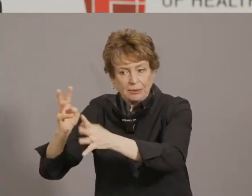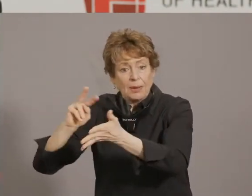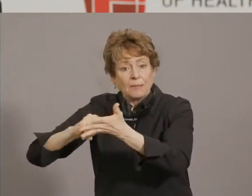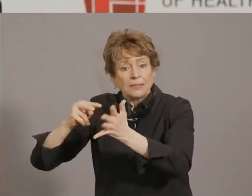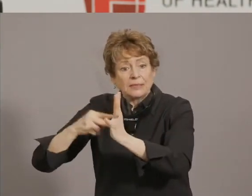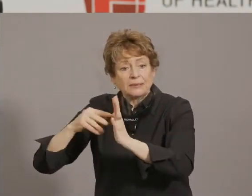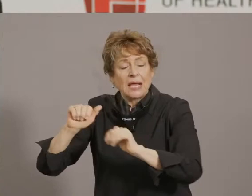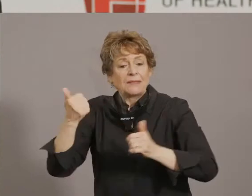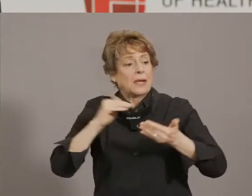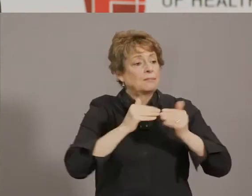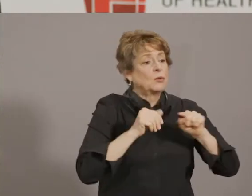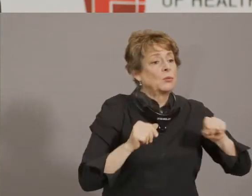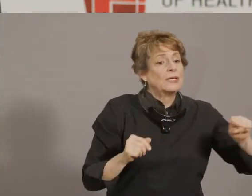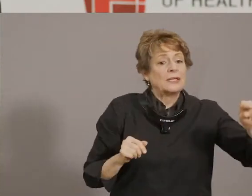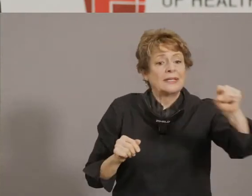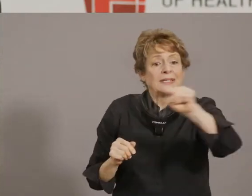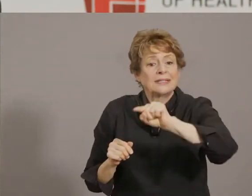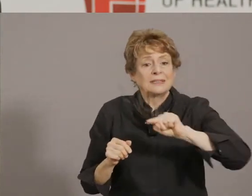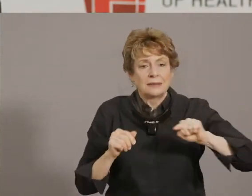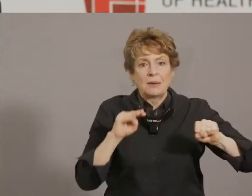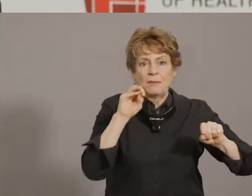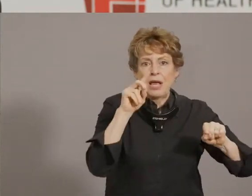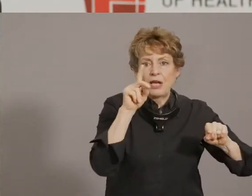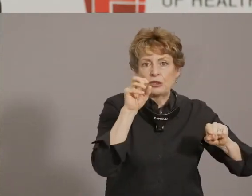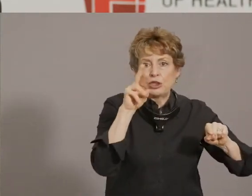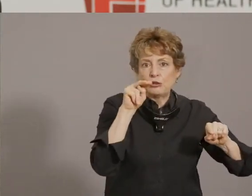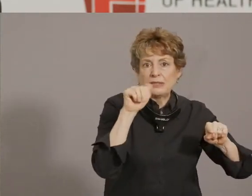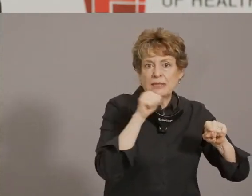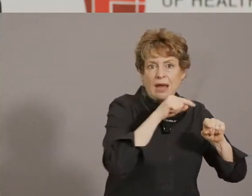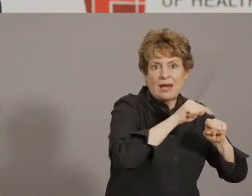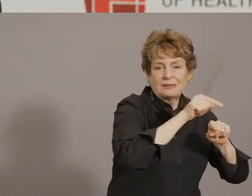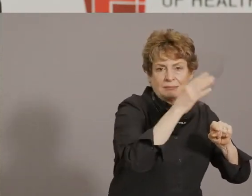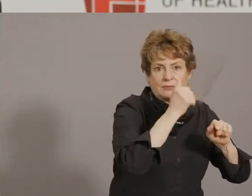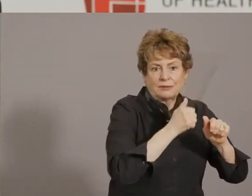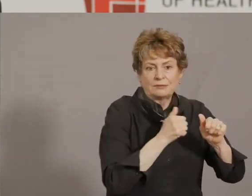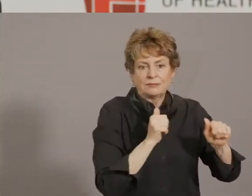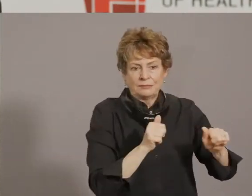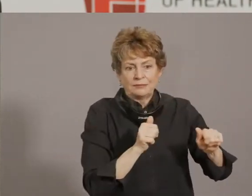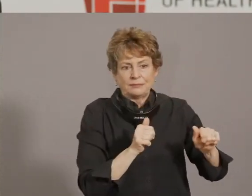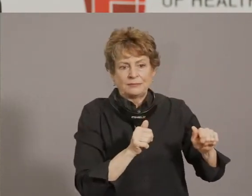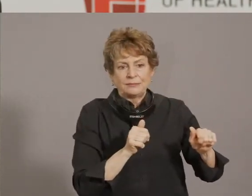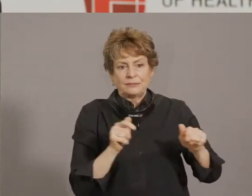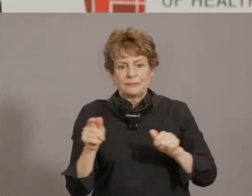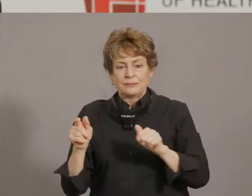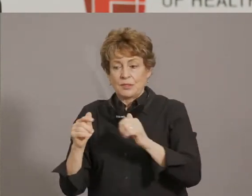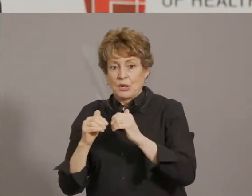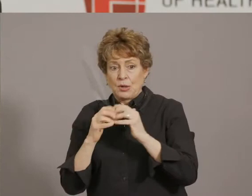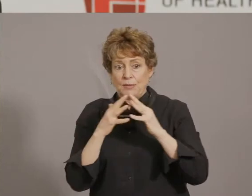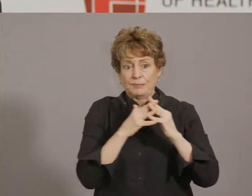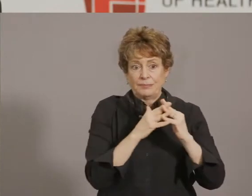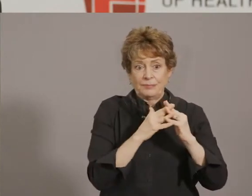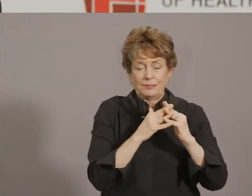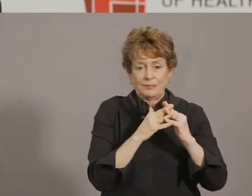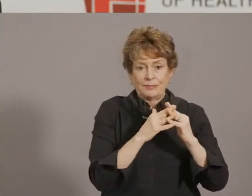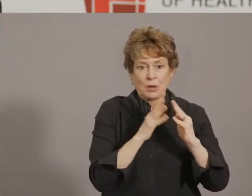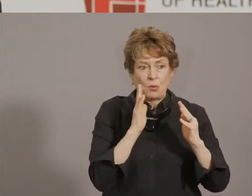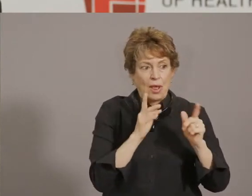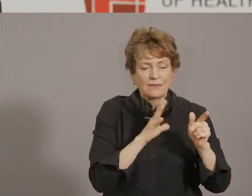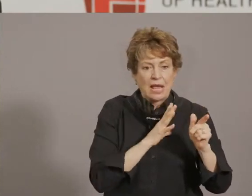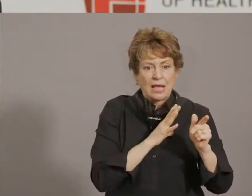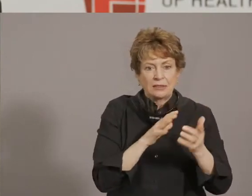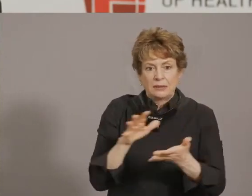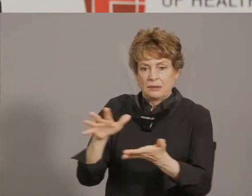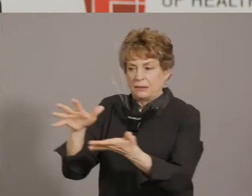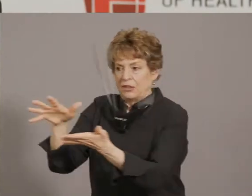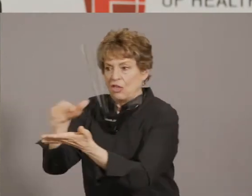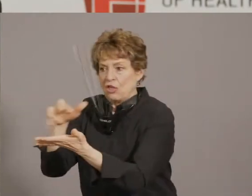used for Moderna. So we had been thinking that the Moderna supply was going to increase, and that didn't happen, so